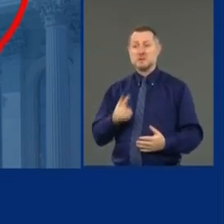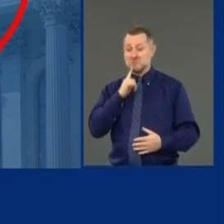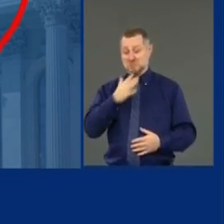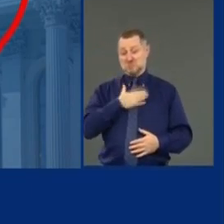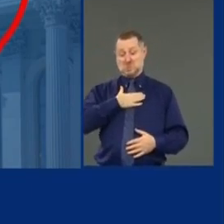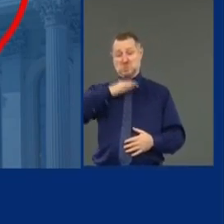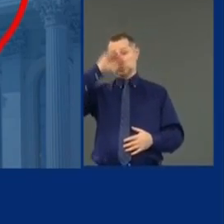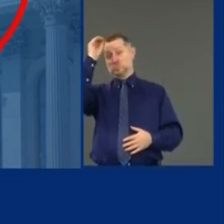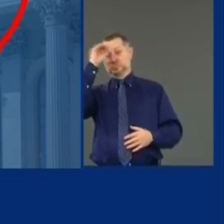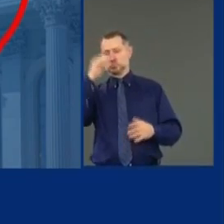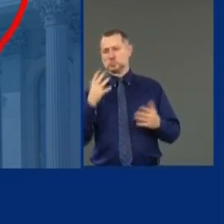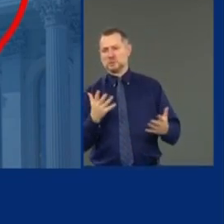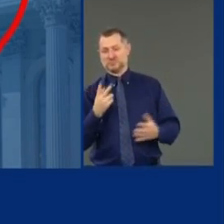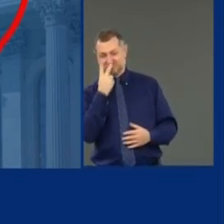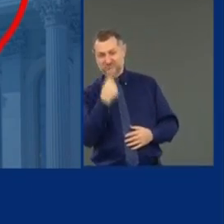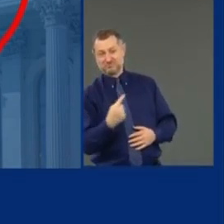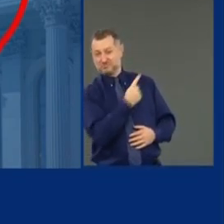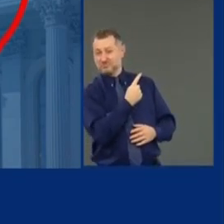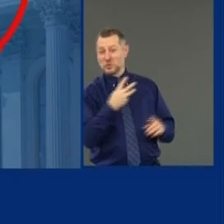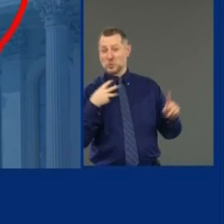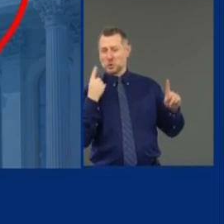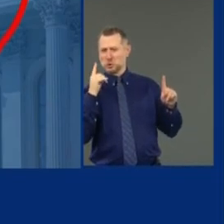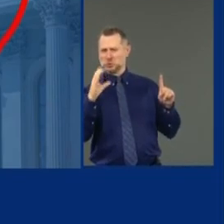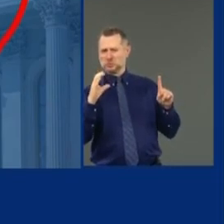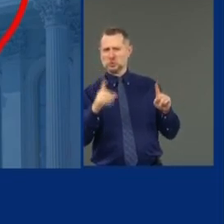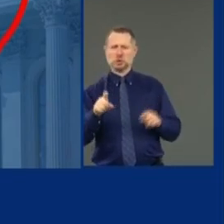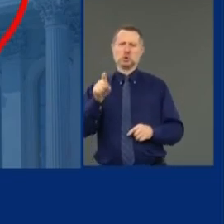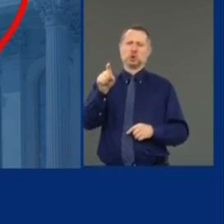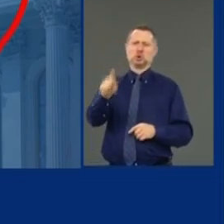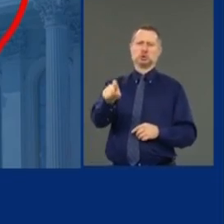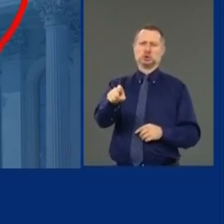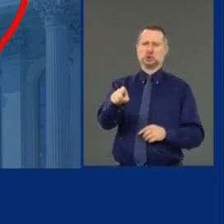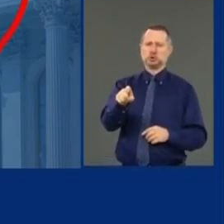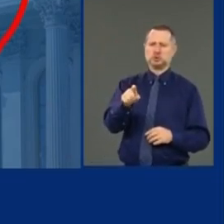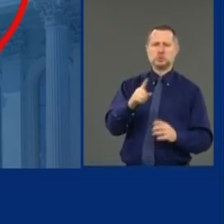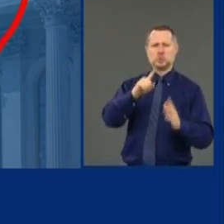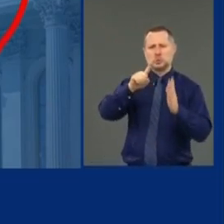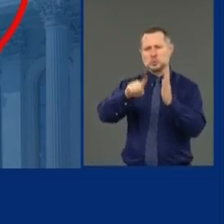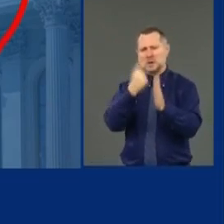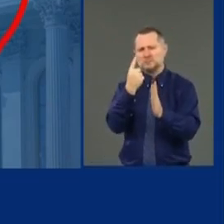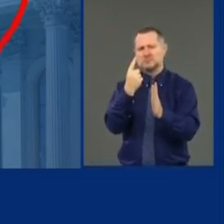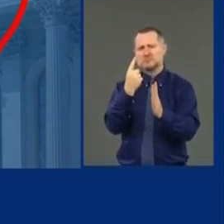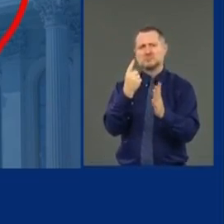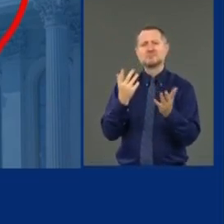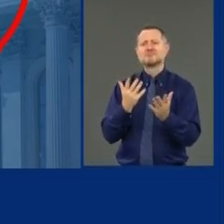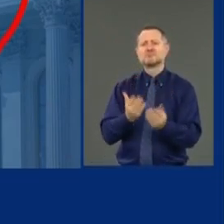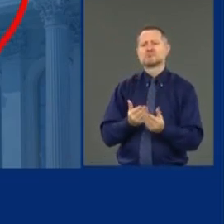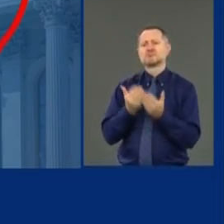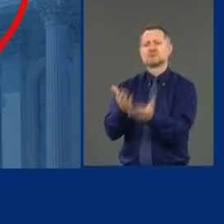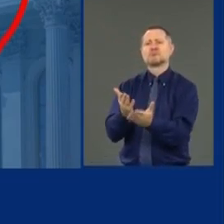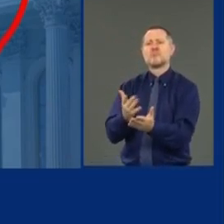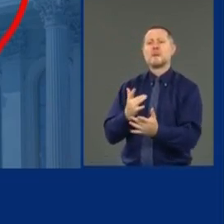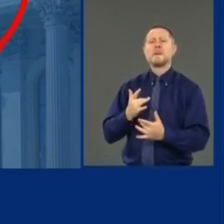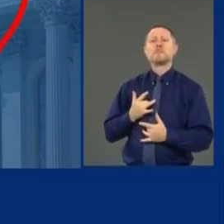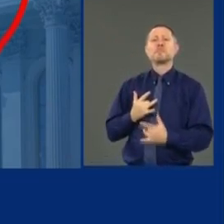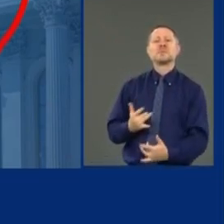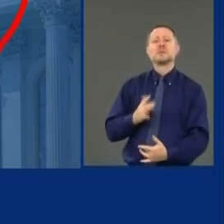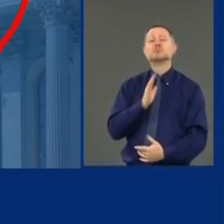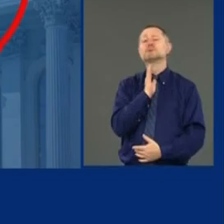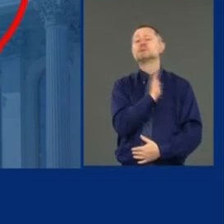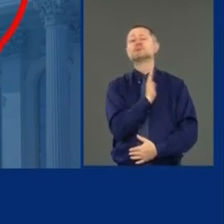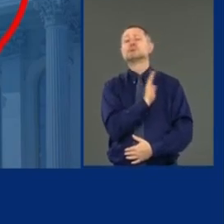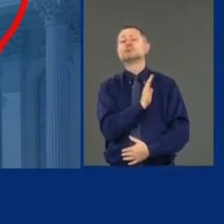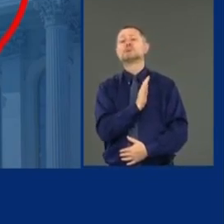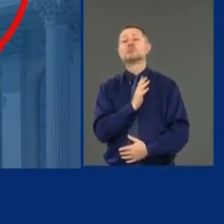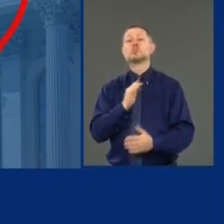should, just for this once, end their proclivity to make every piece of legislation pork barrel